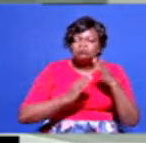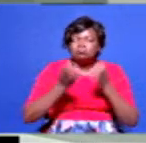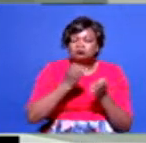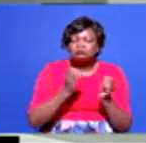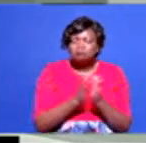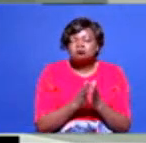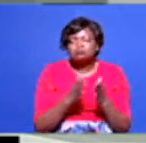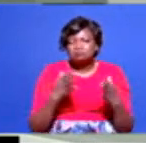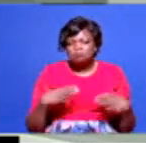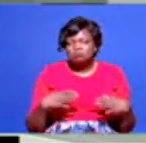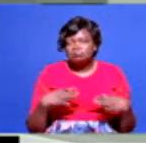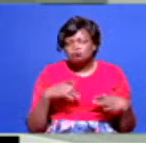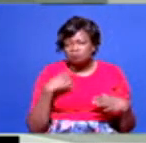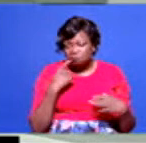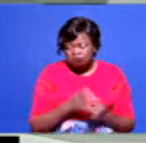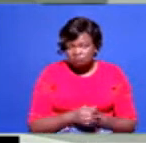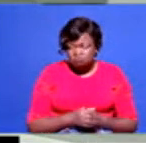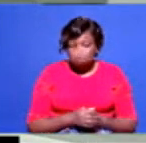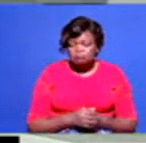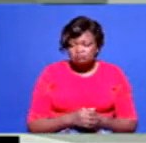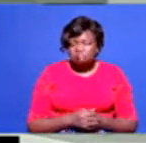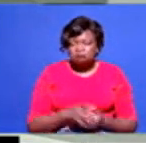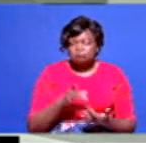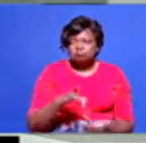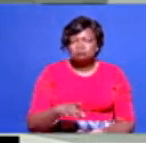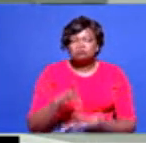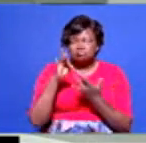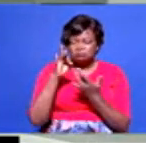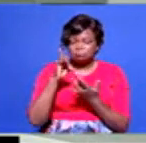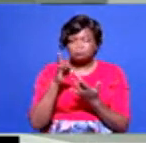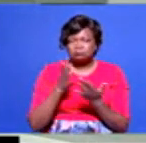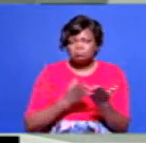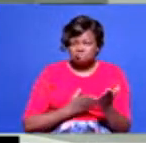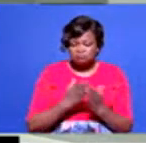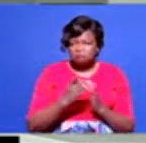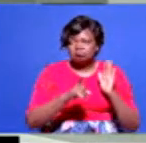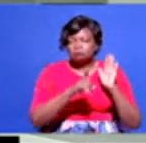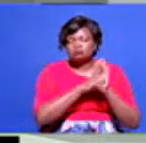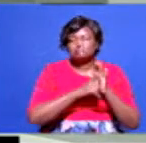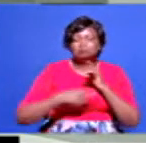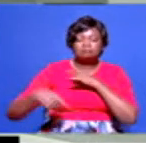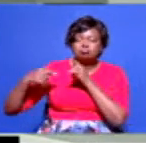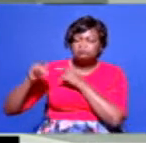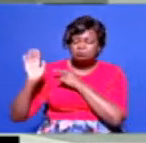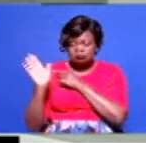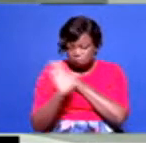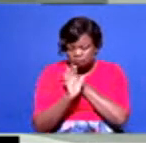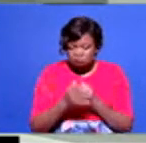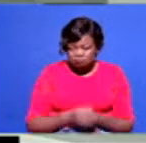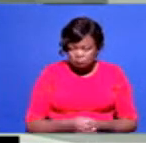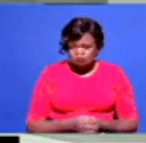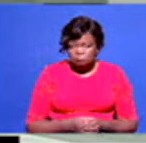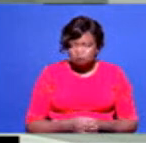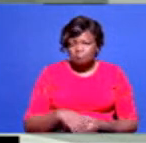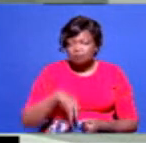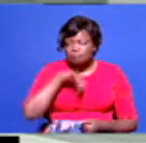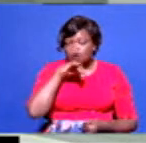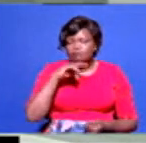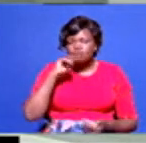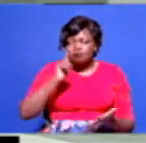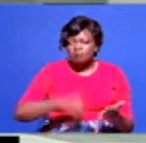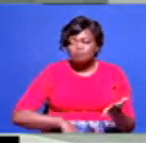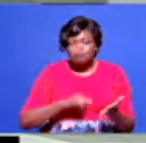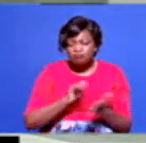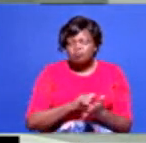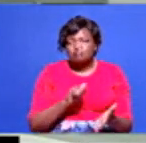has distinguished himself with the great legacy that he has left behind. ODM leader Raila Odinga says the late former president had